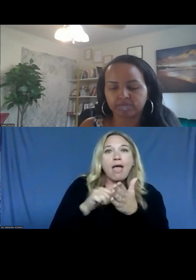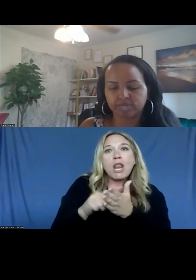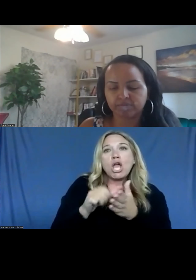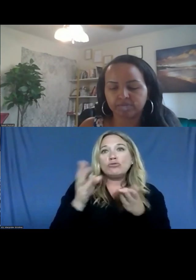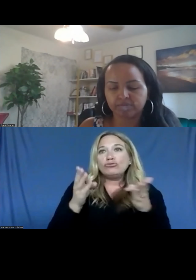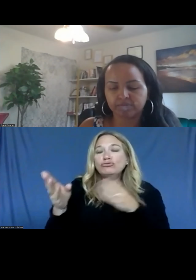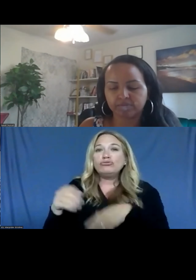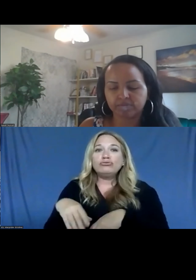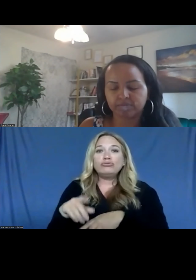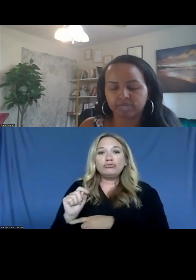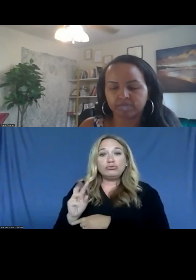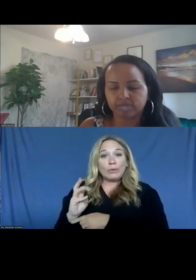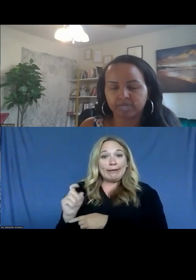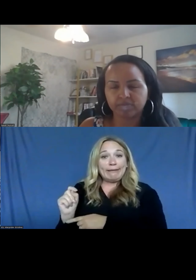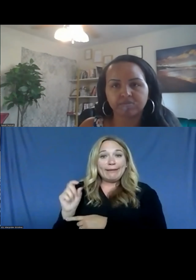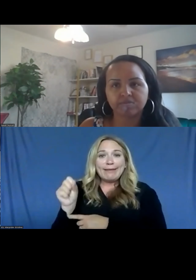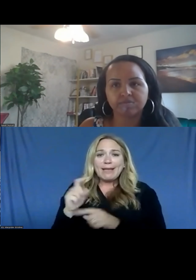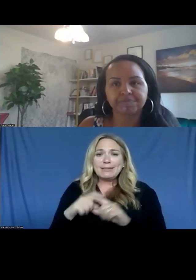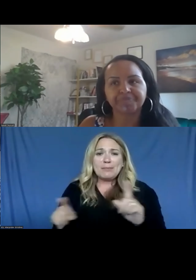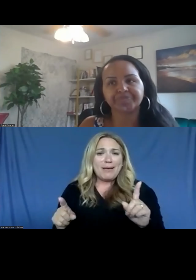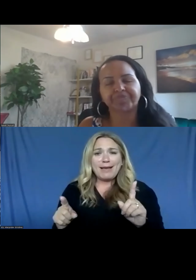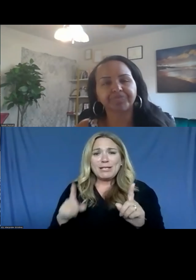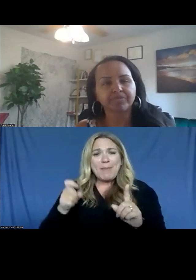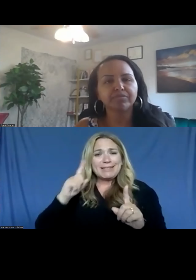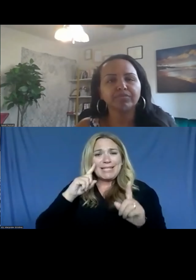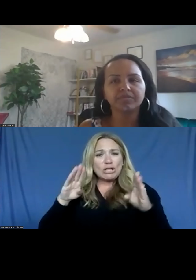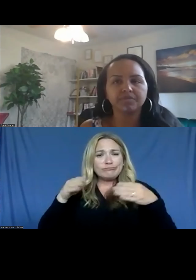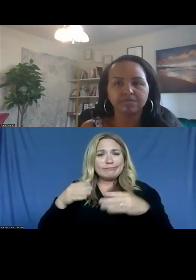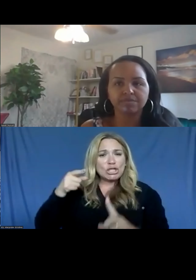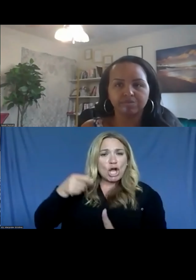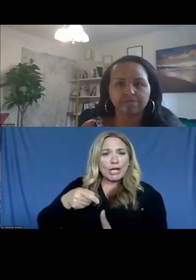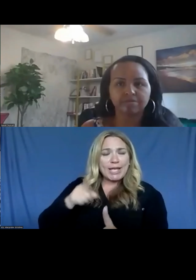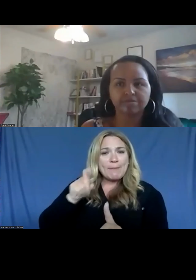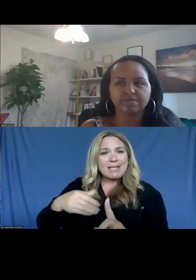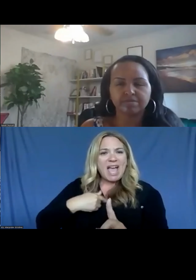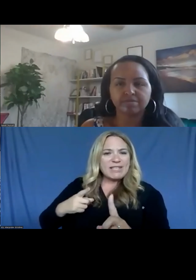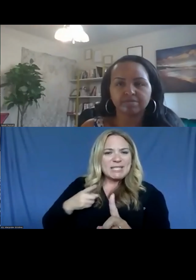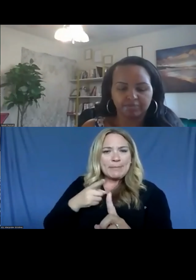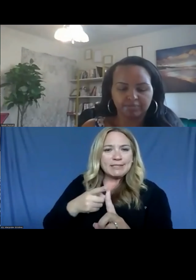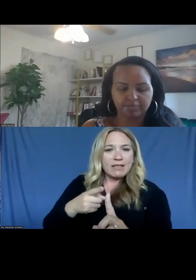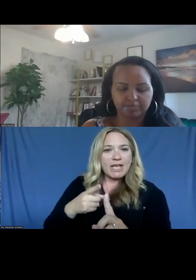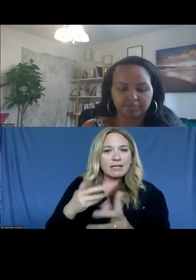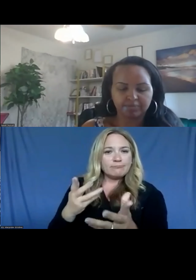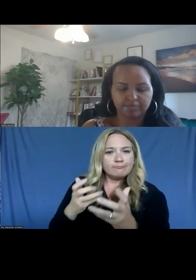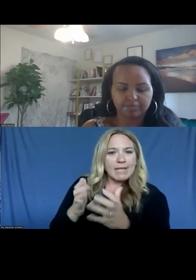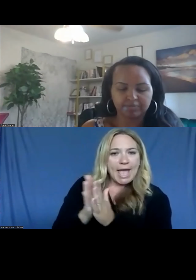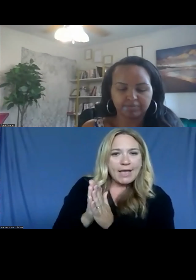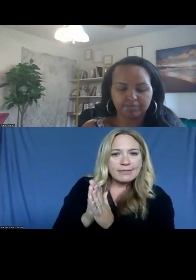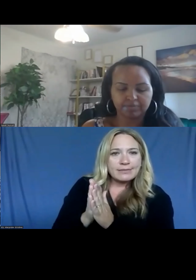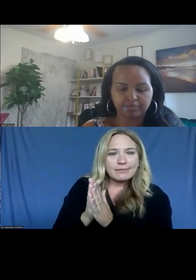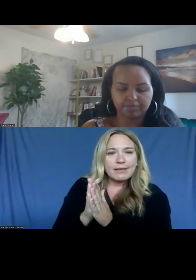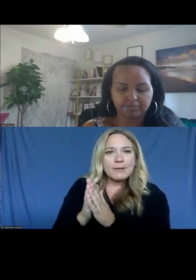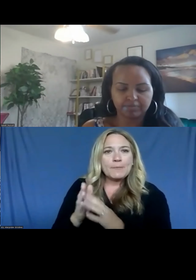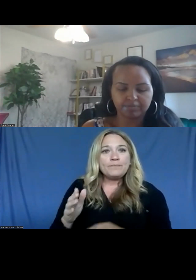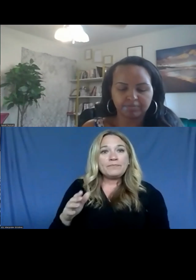but the advocacy also has to be targeted, right? You have to come with specific asks. So that's why the